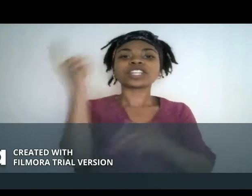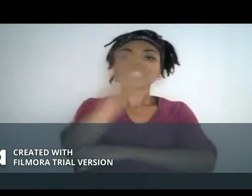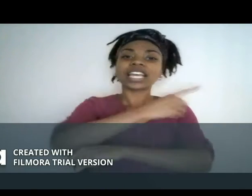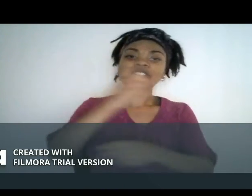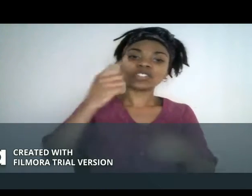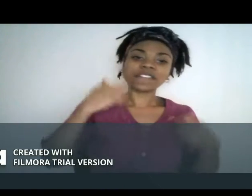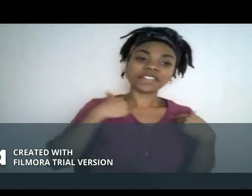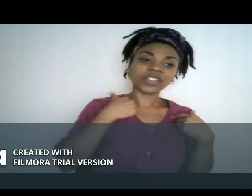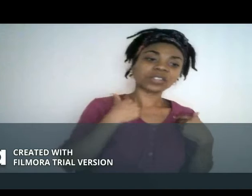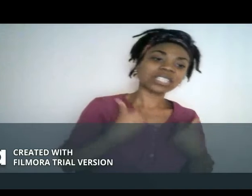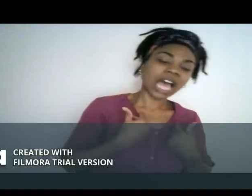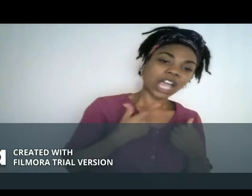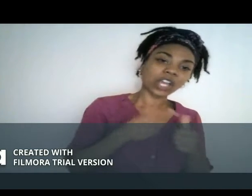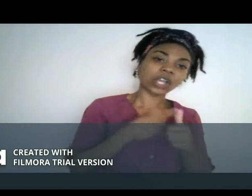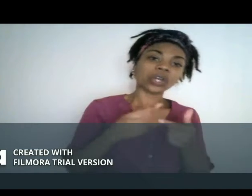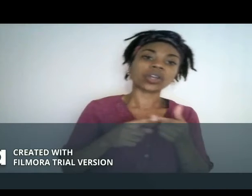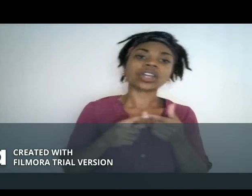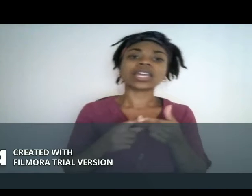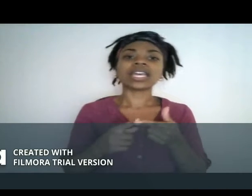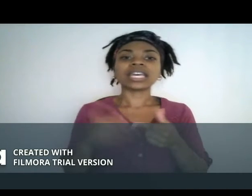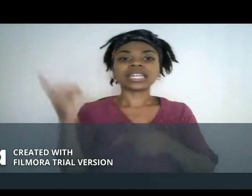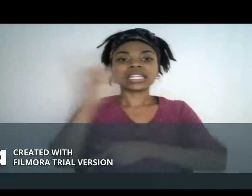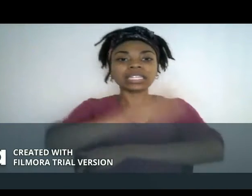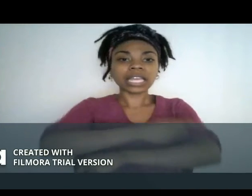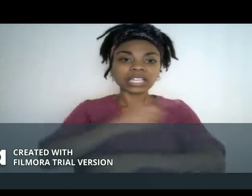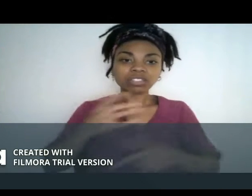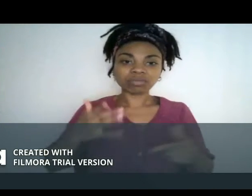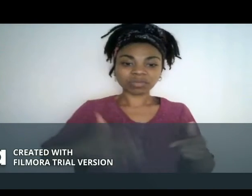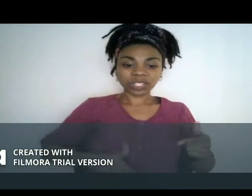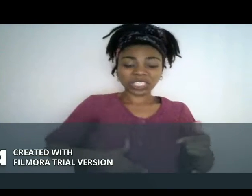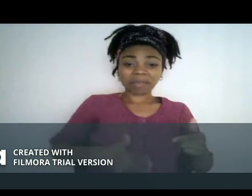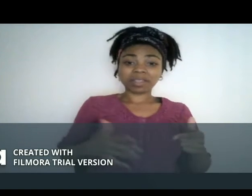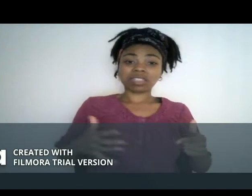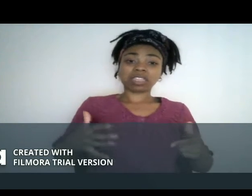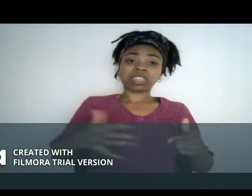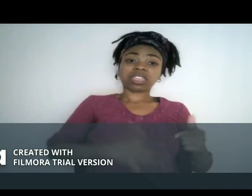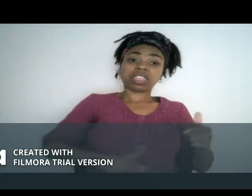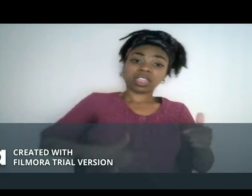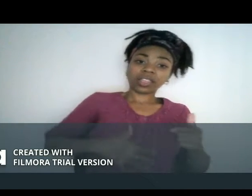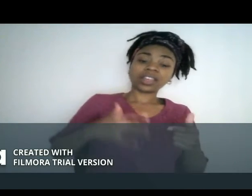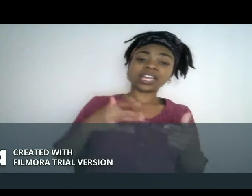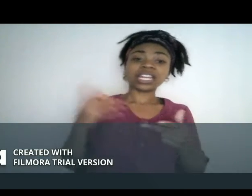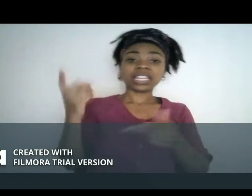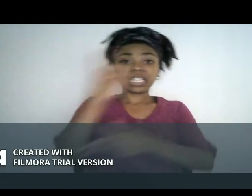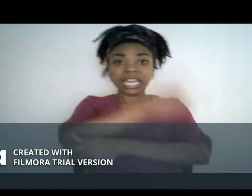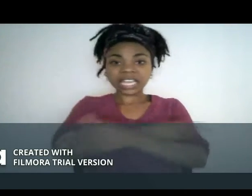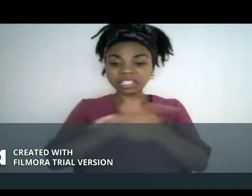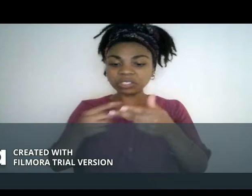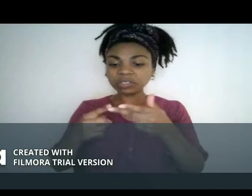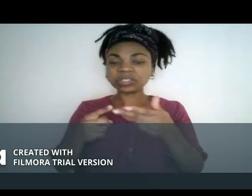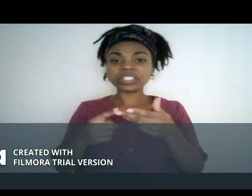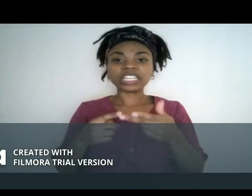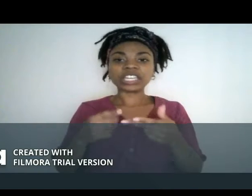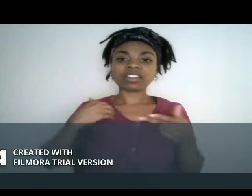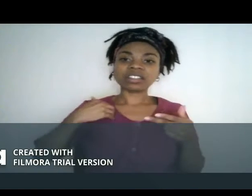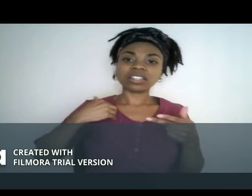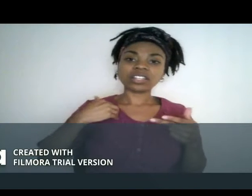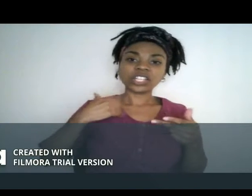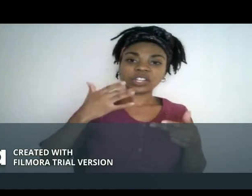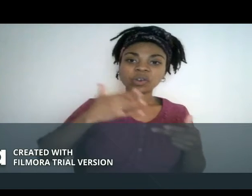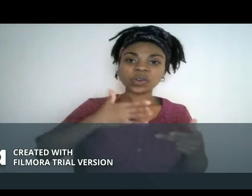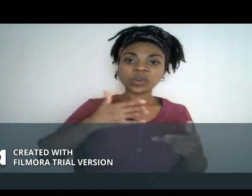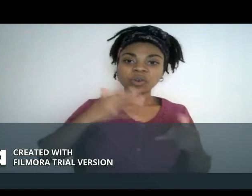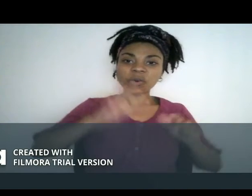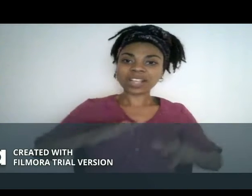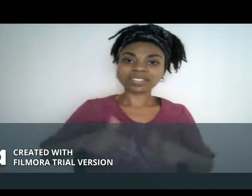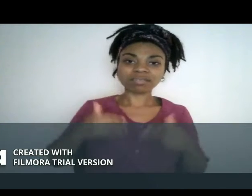tired. Love yourself on the days when your stomach is bloated. Love yourself on the days when you didn't get enough rest. Love yourself on the days when